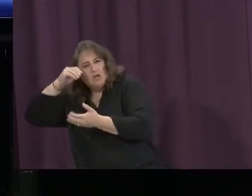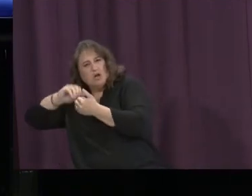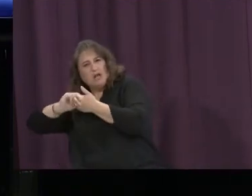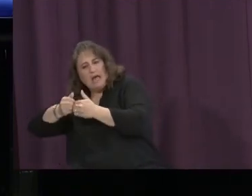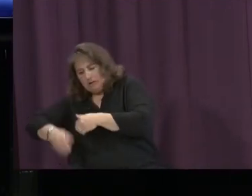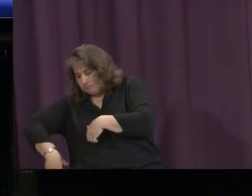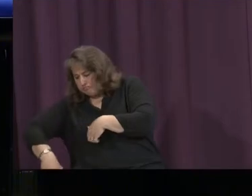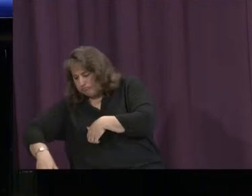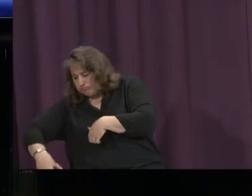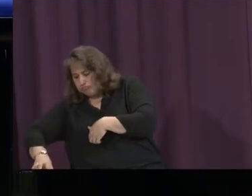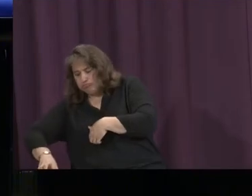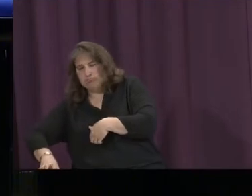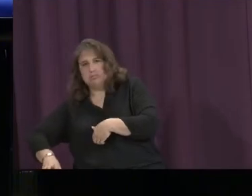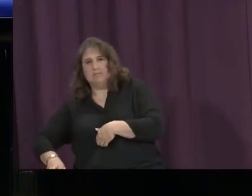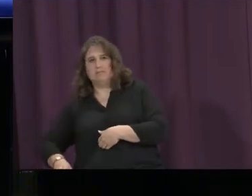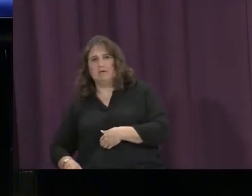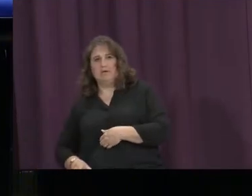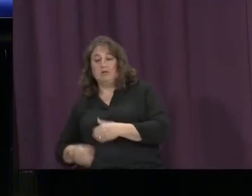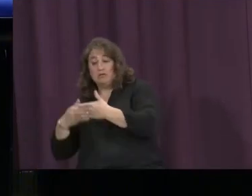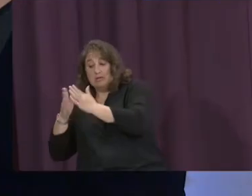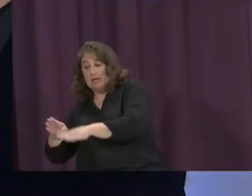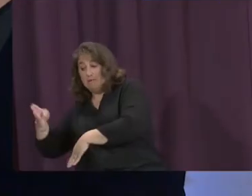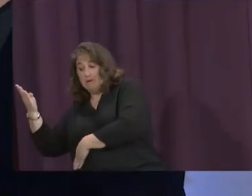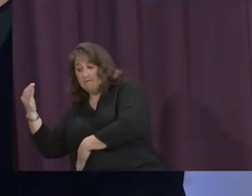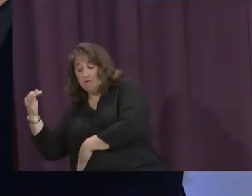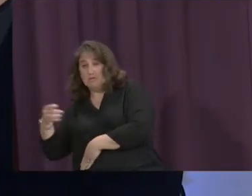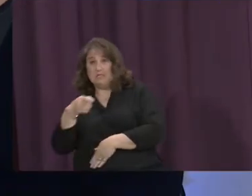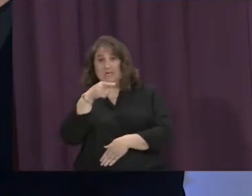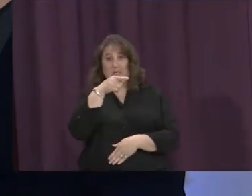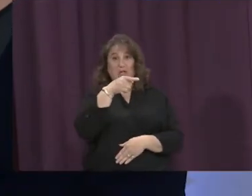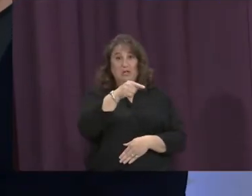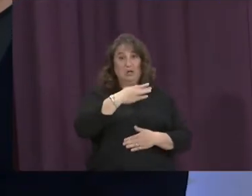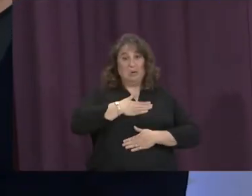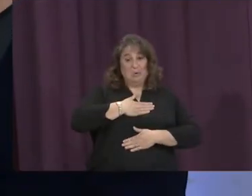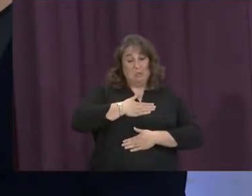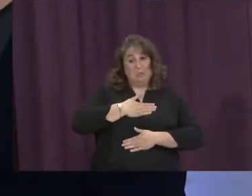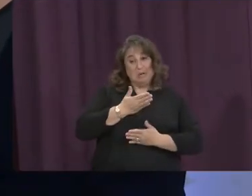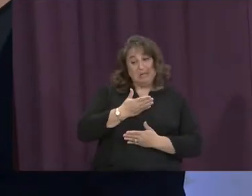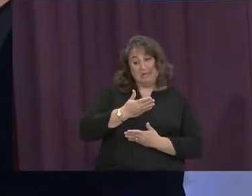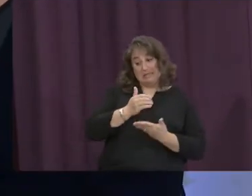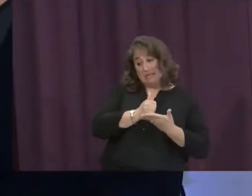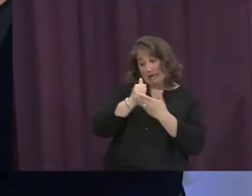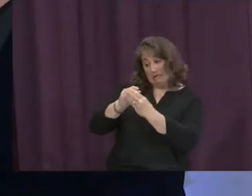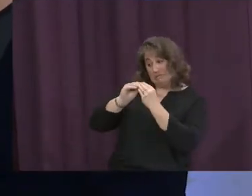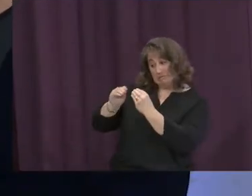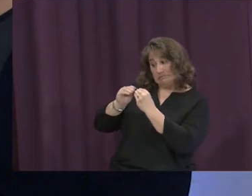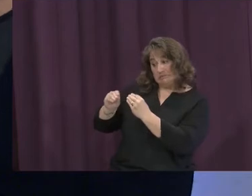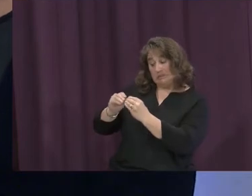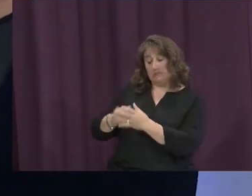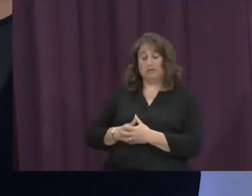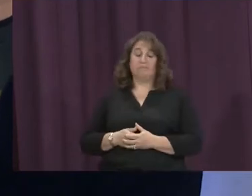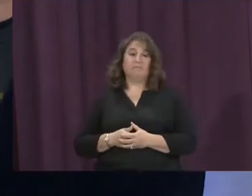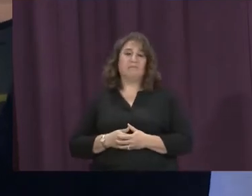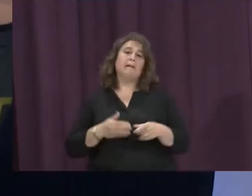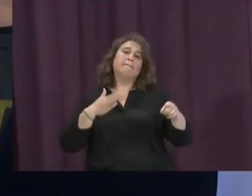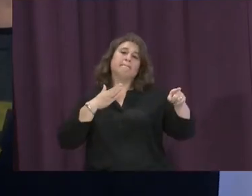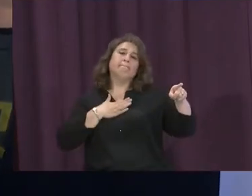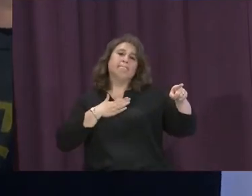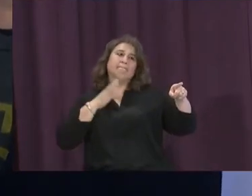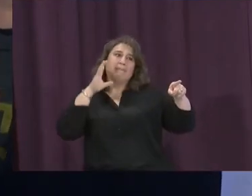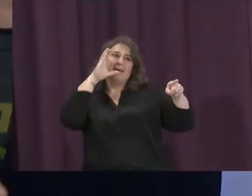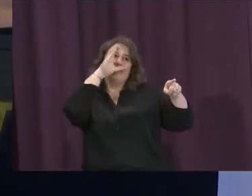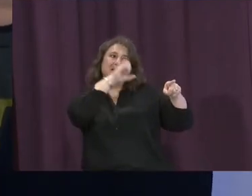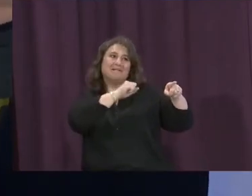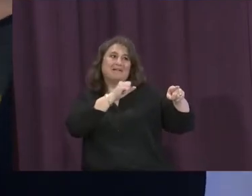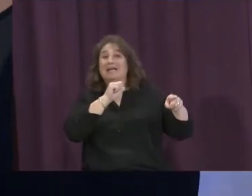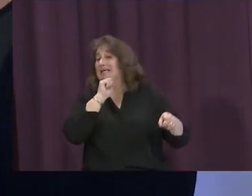How do you respond? Again, he's 14. 14. Okay. My assumption is my, my, um, this is